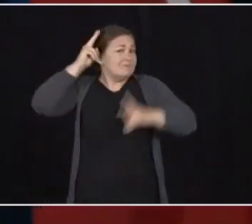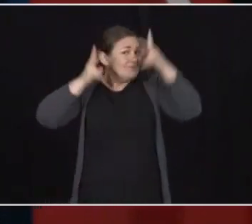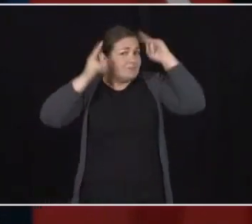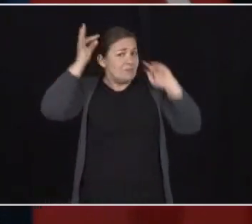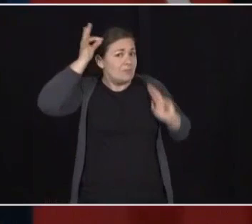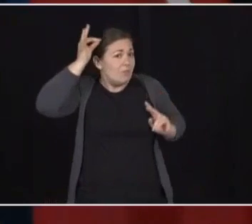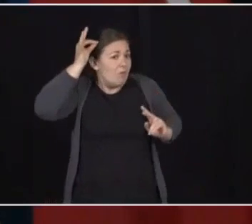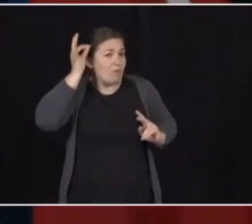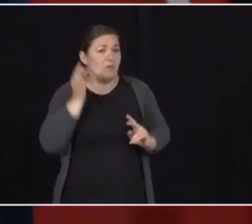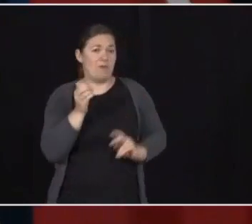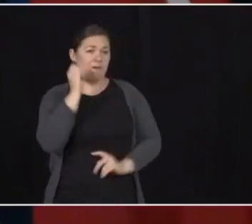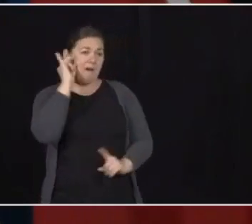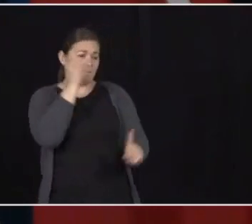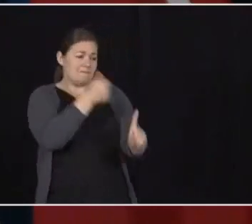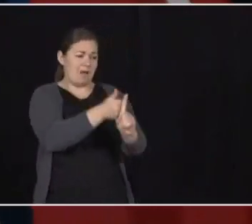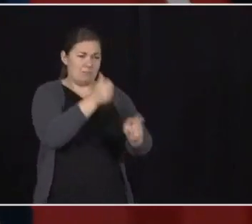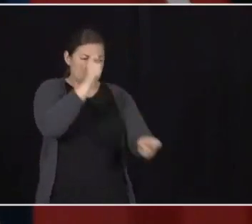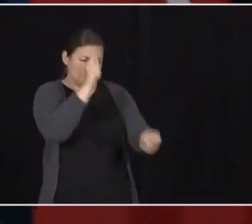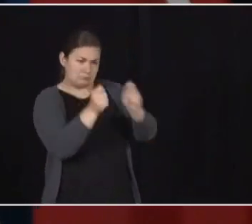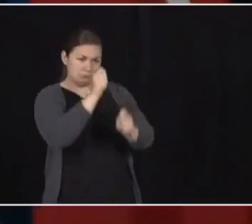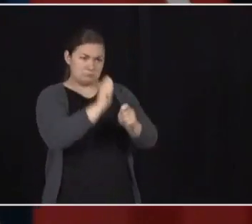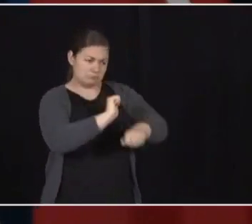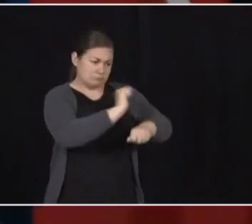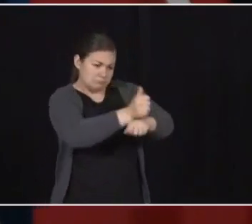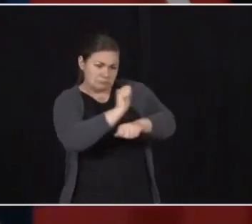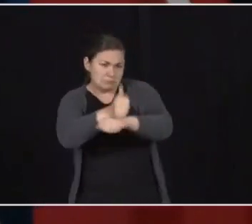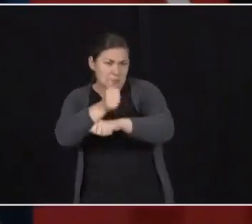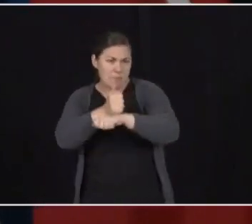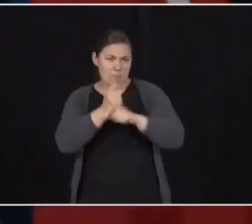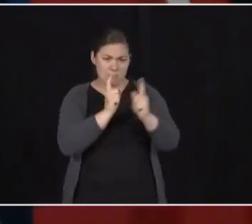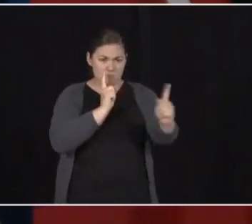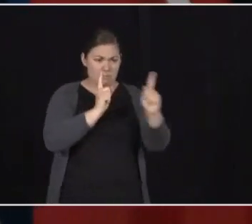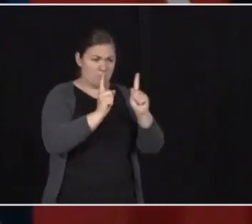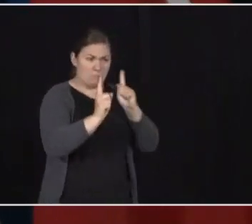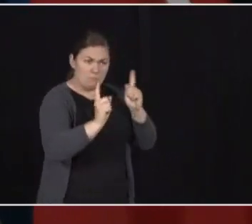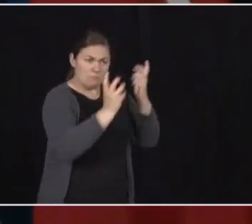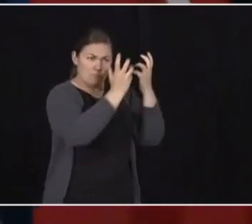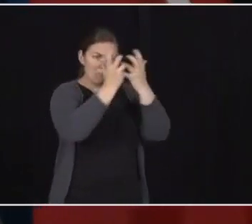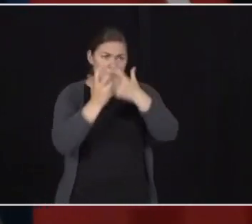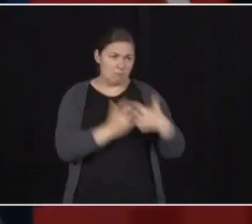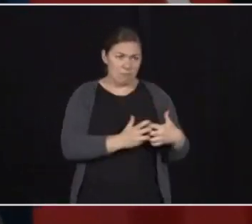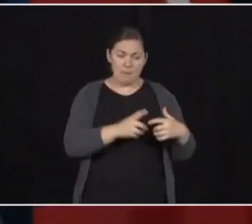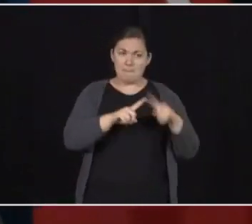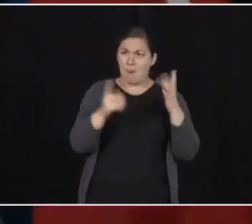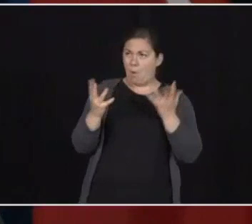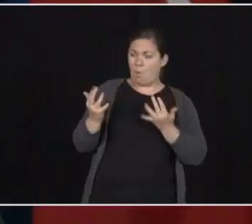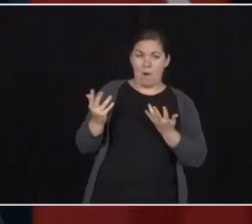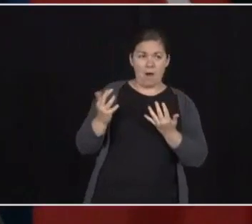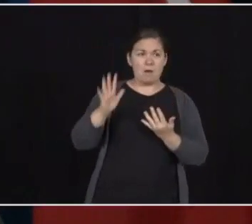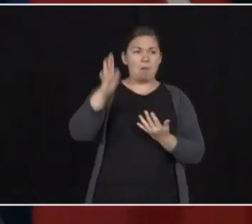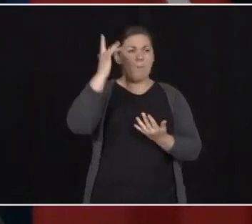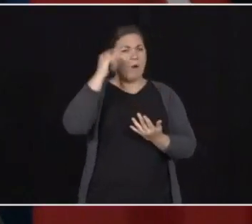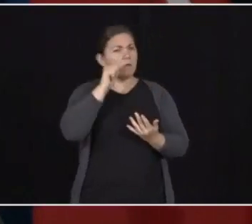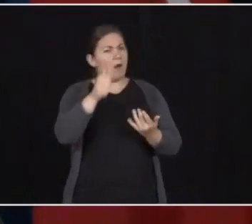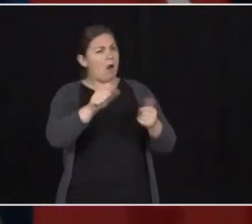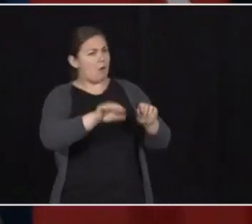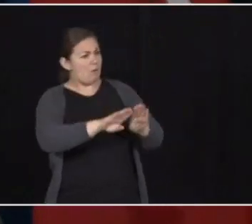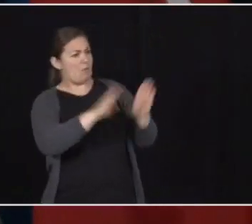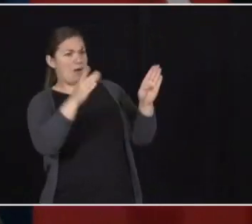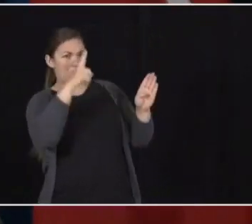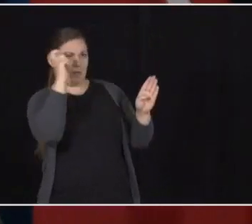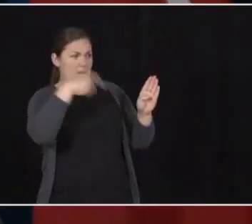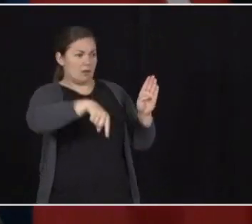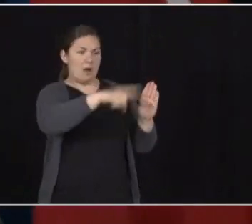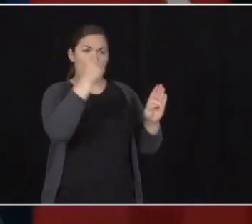proper adjustments and are really in a waiting phase, and I'm sure you get this a lot, why not open things up now for them with the same rules